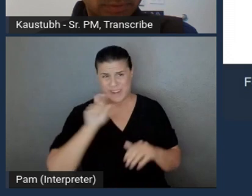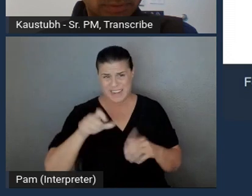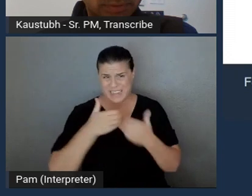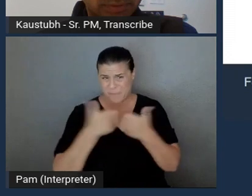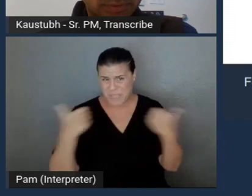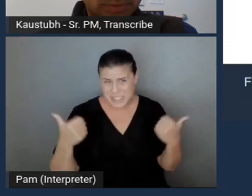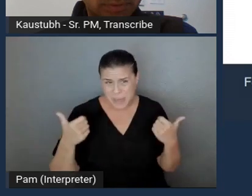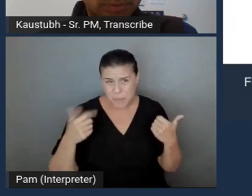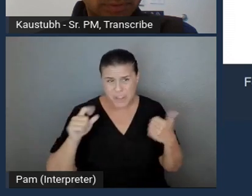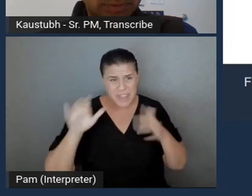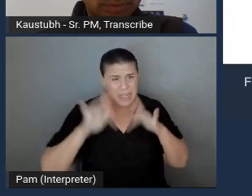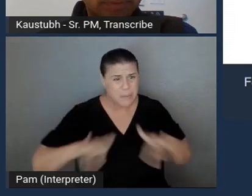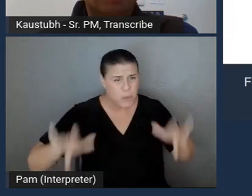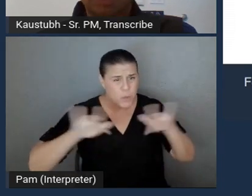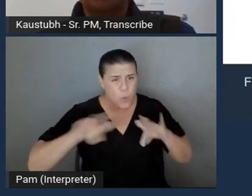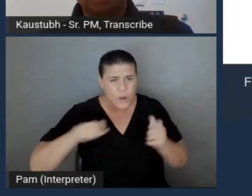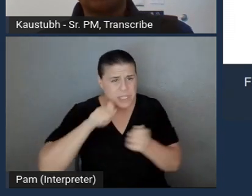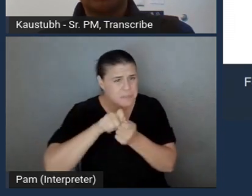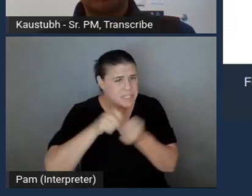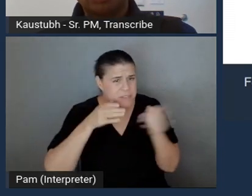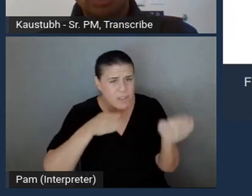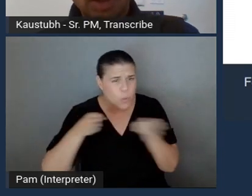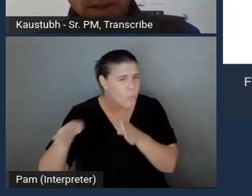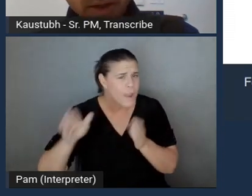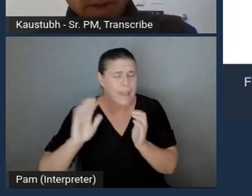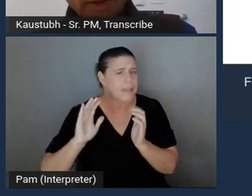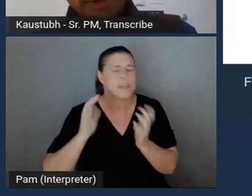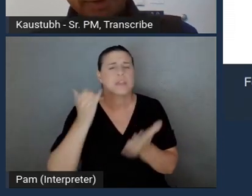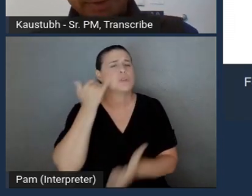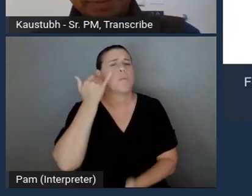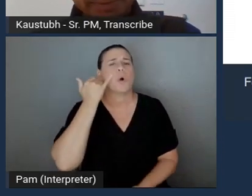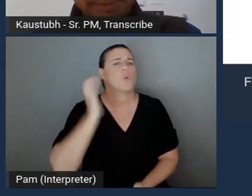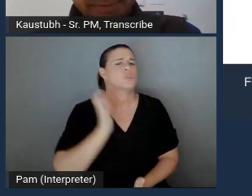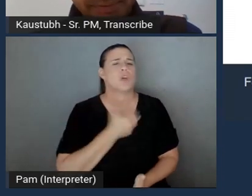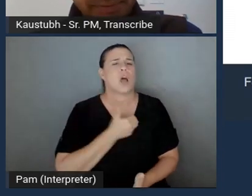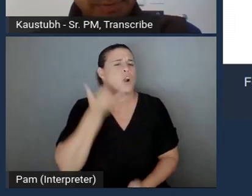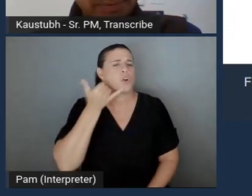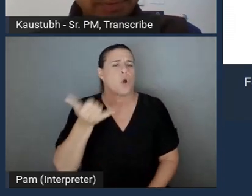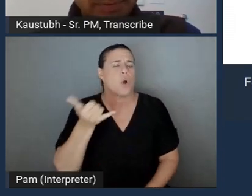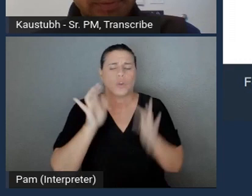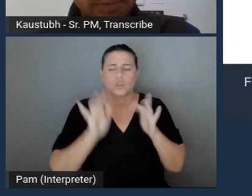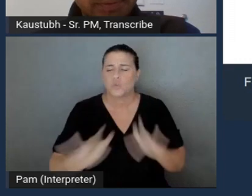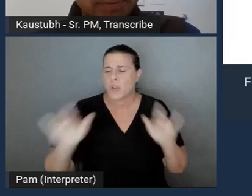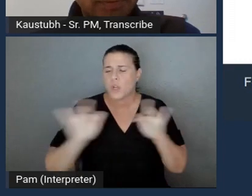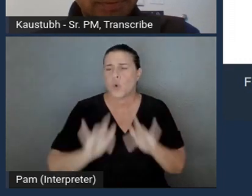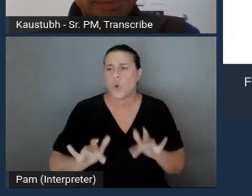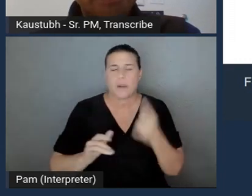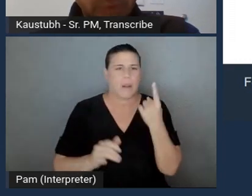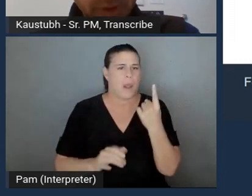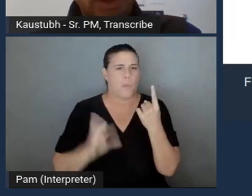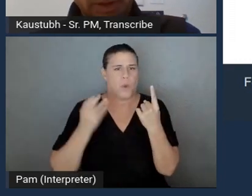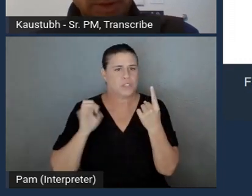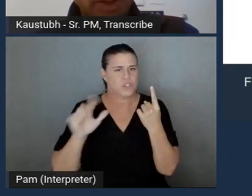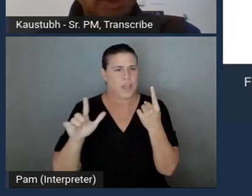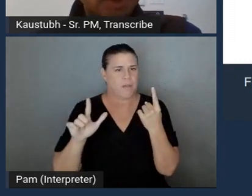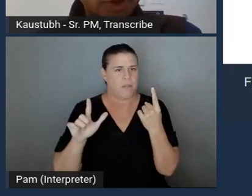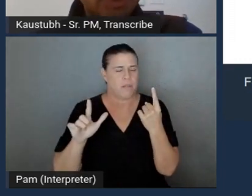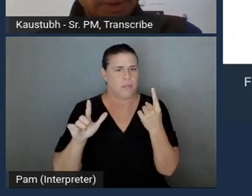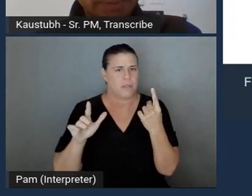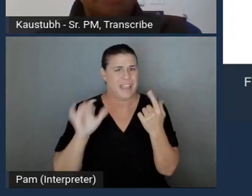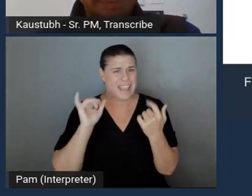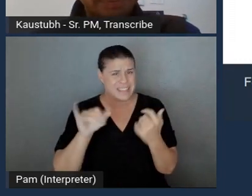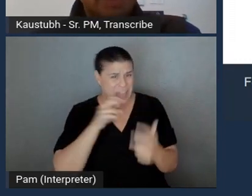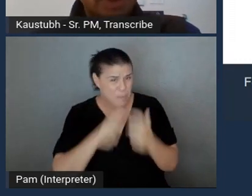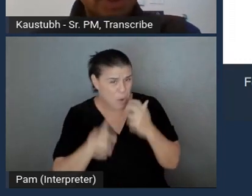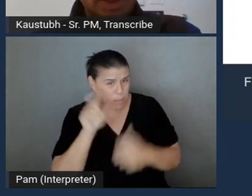need to be recorded in a specific way? Like what if our phone call is recorded only on a single channel, right? Is that a